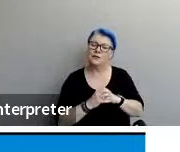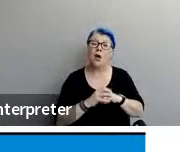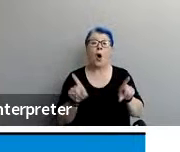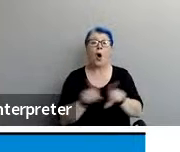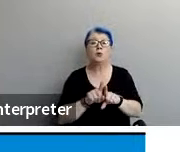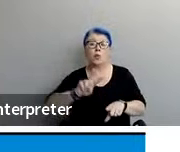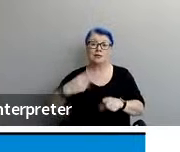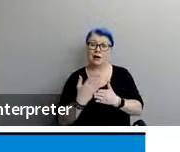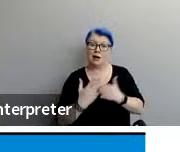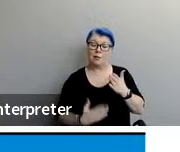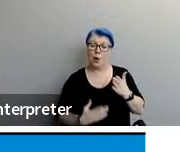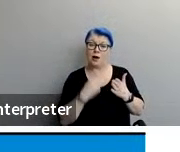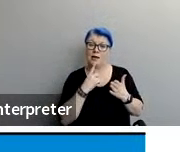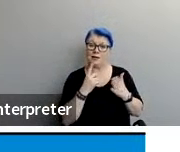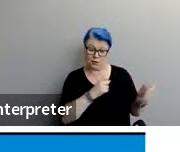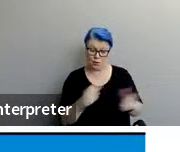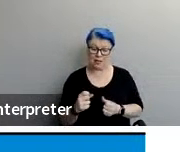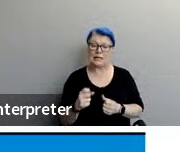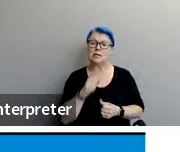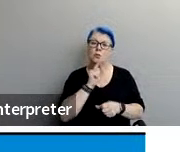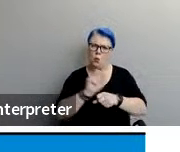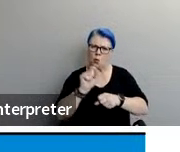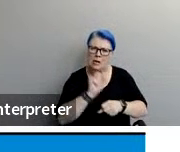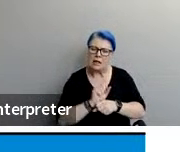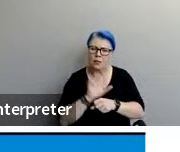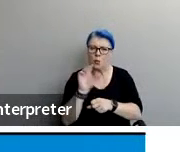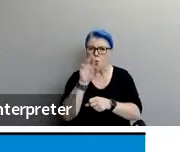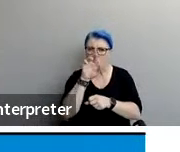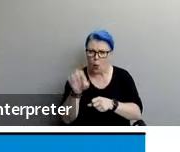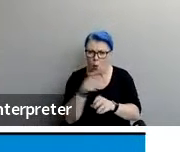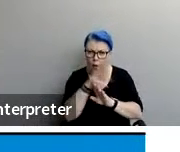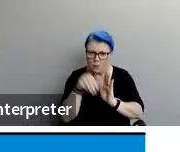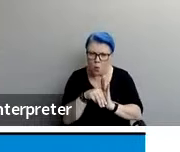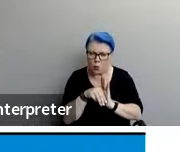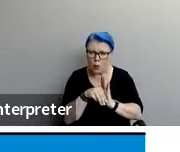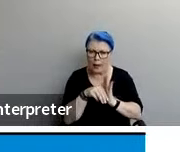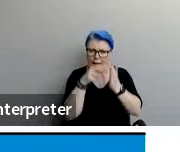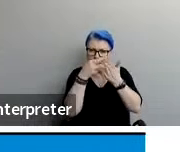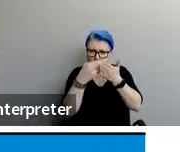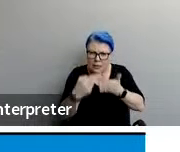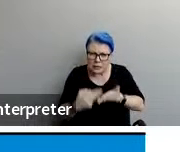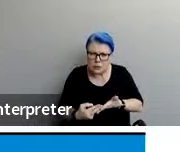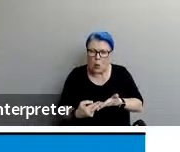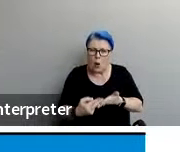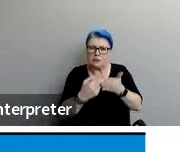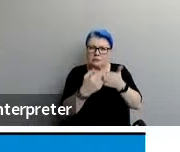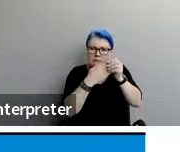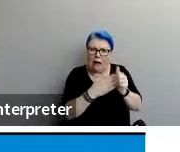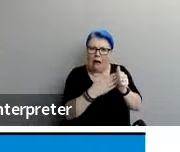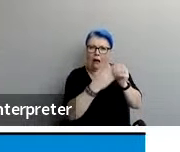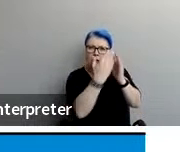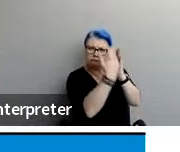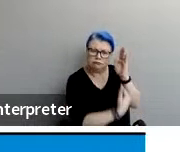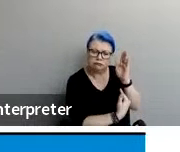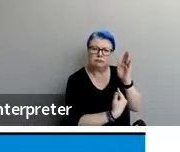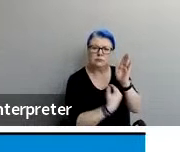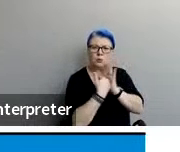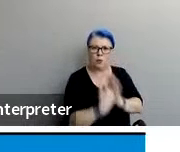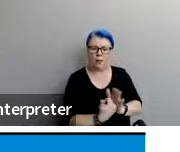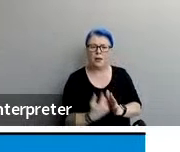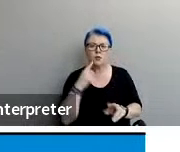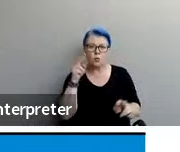of that strategy is working through a core program resource guide for our partner districts to look at some of